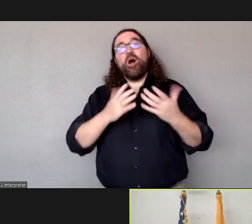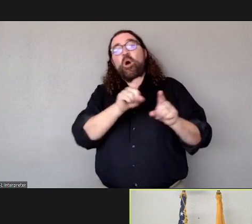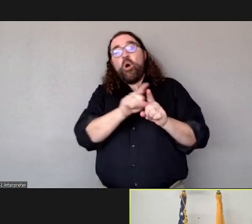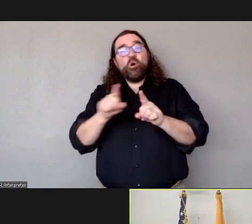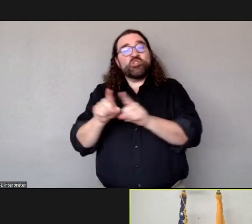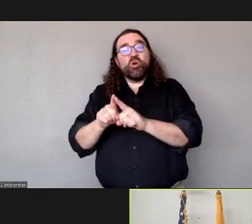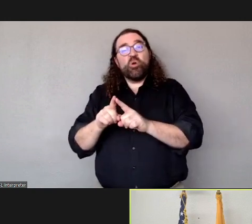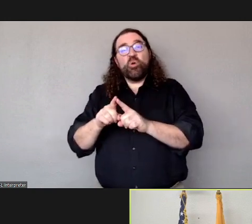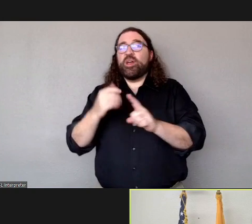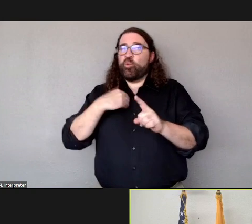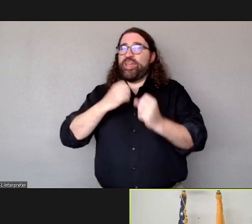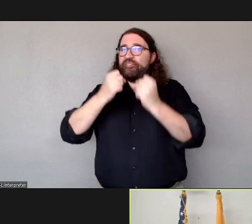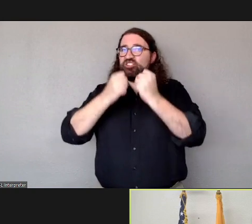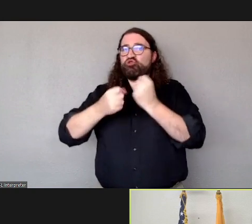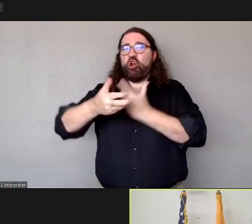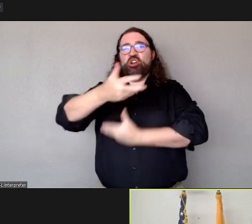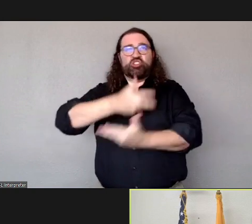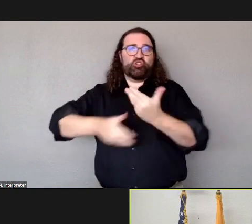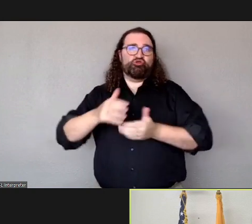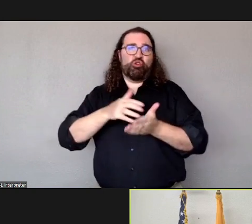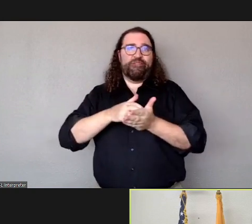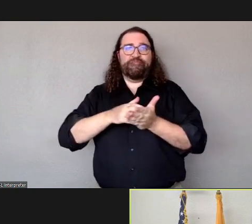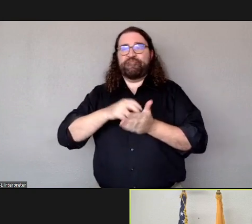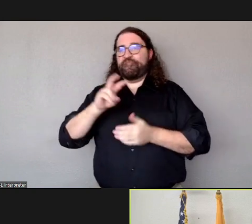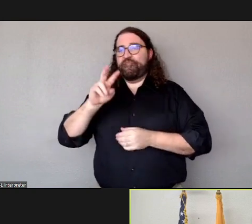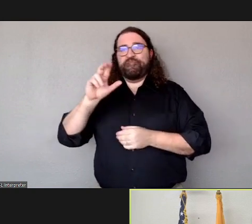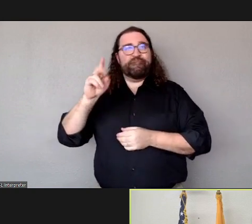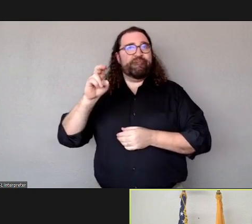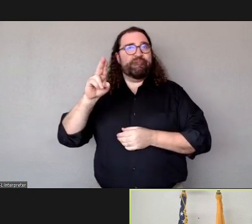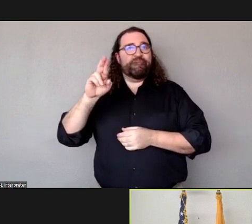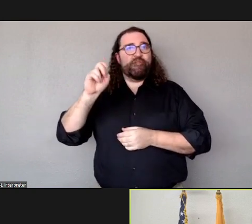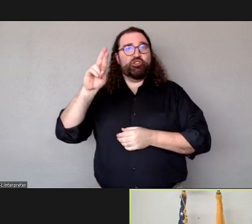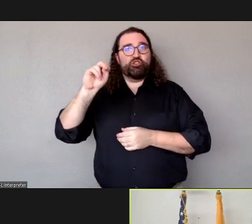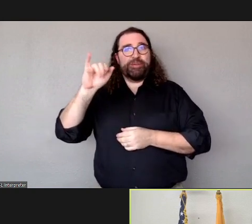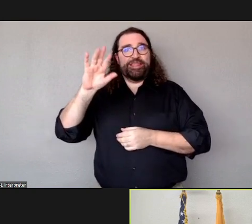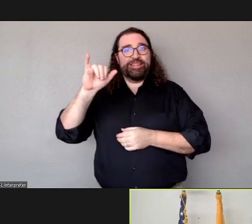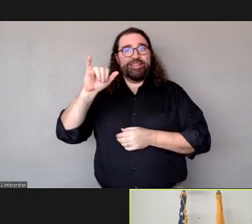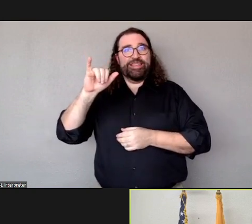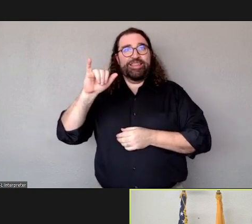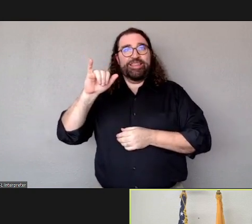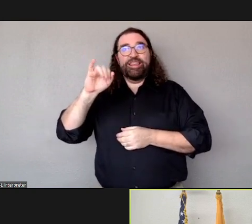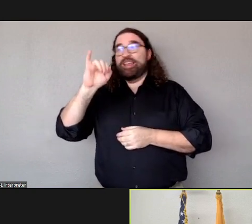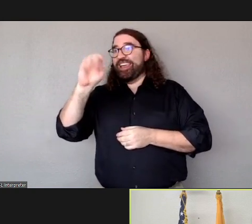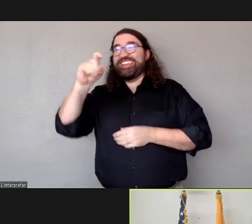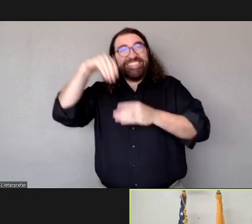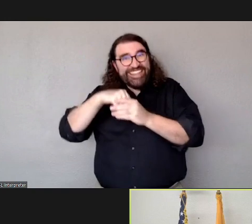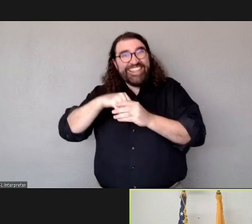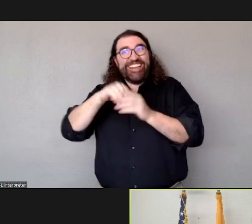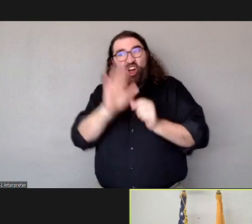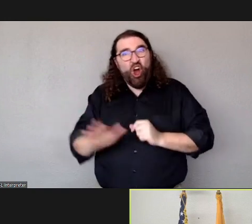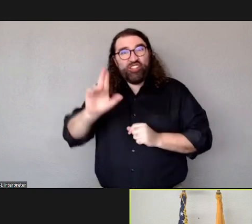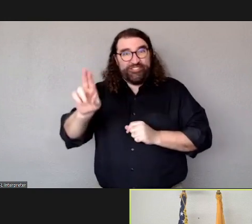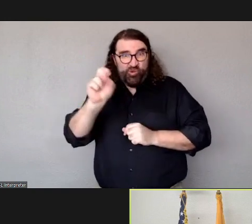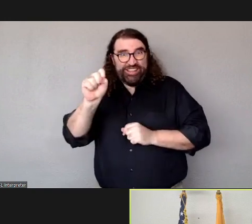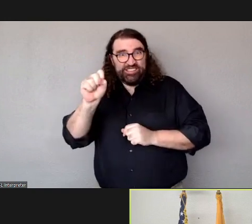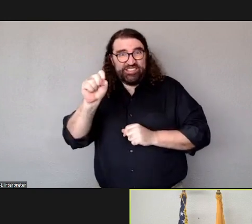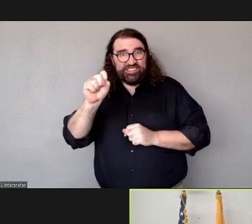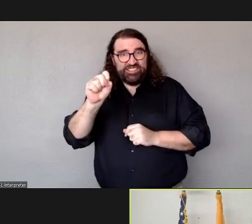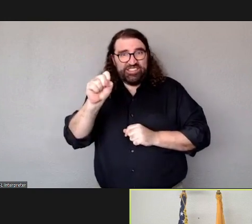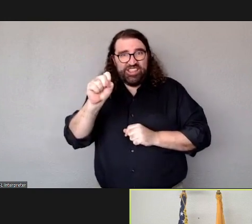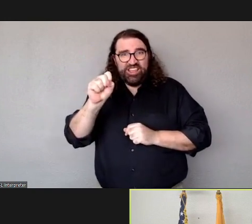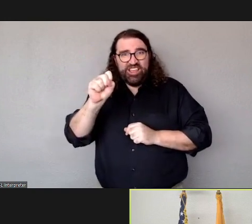social vulnerability index in America, the highest state vulnerability index. So that I don't really